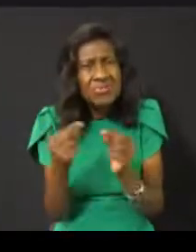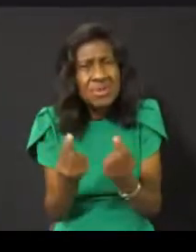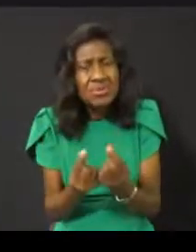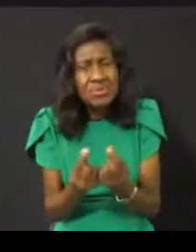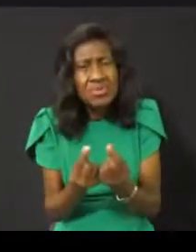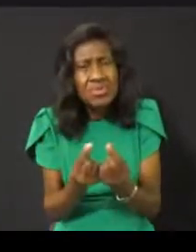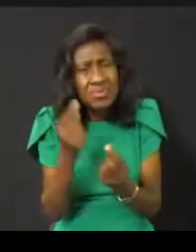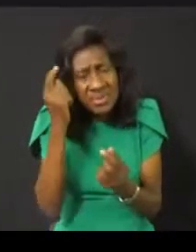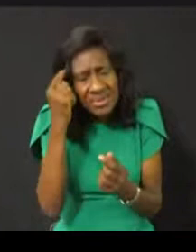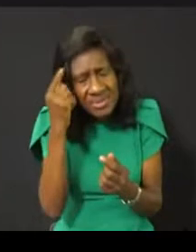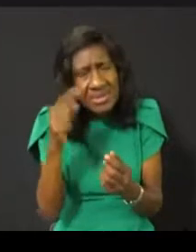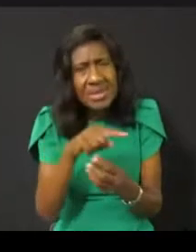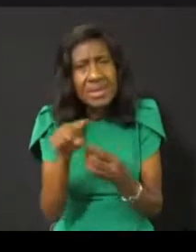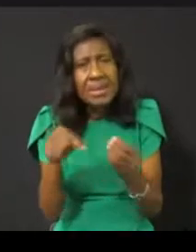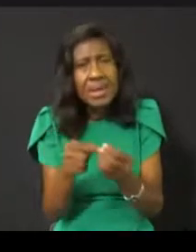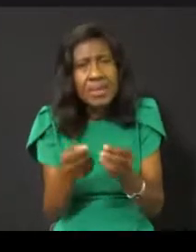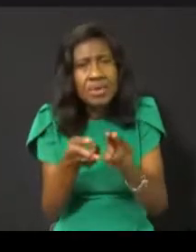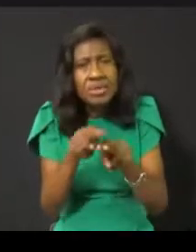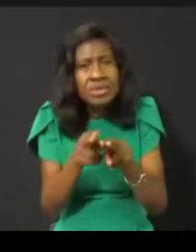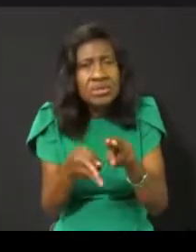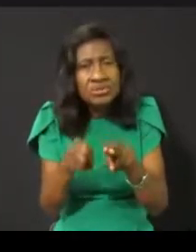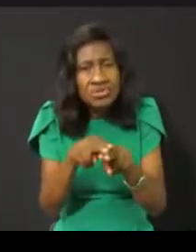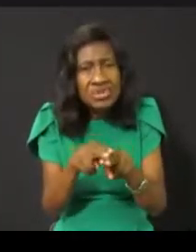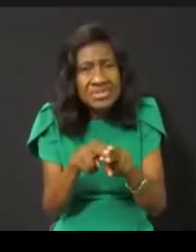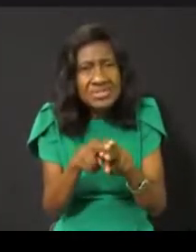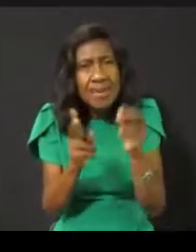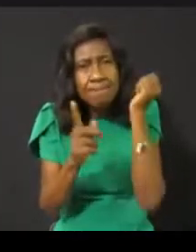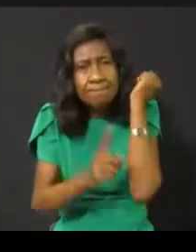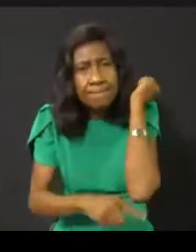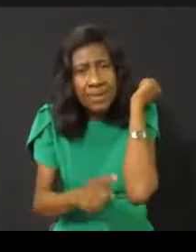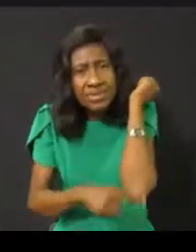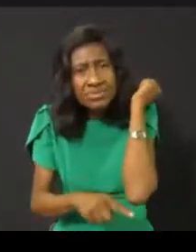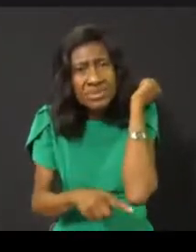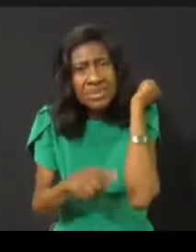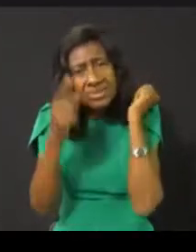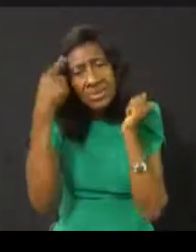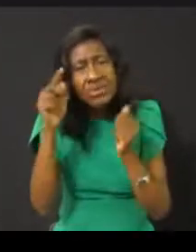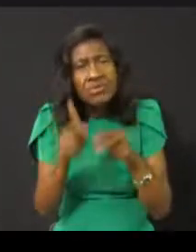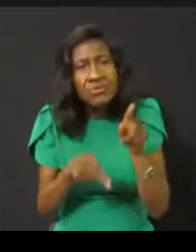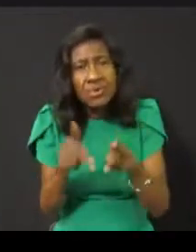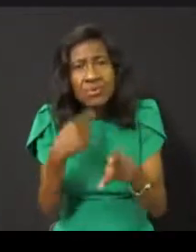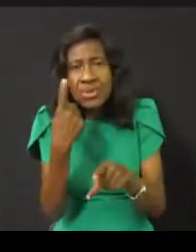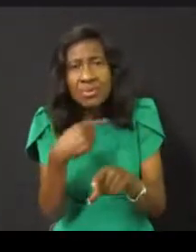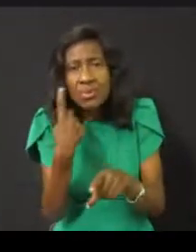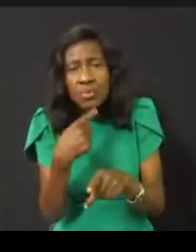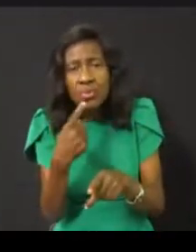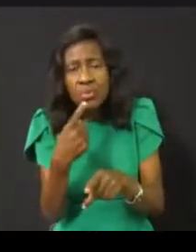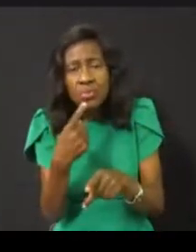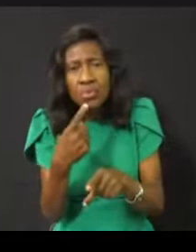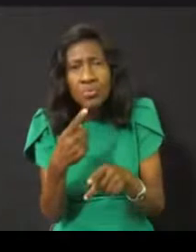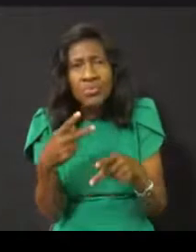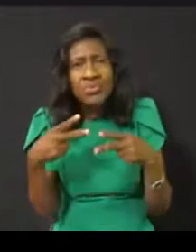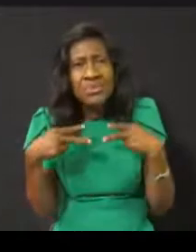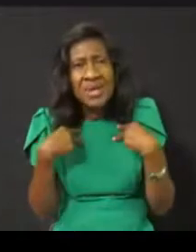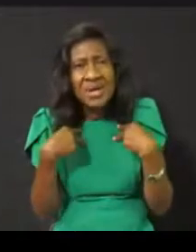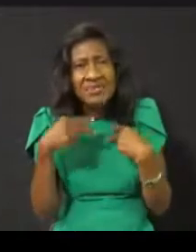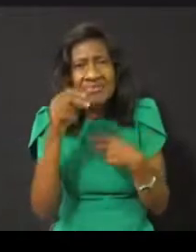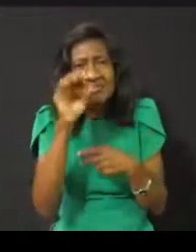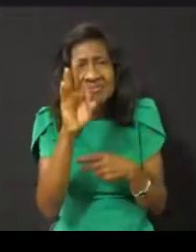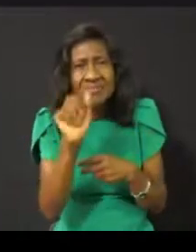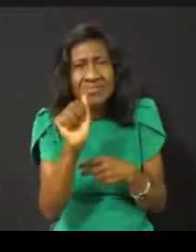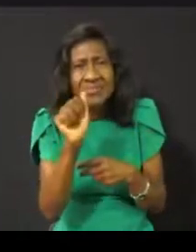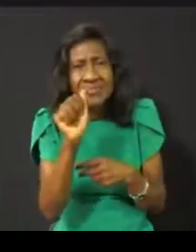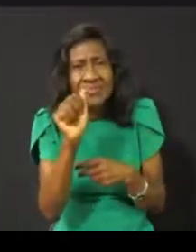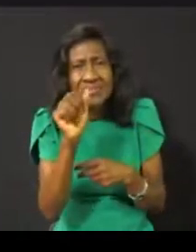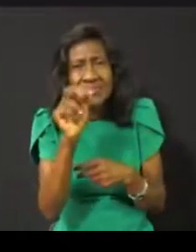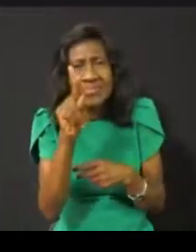way the penalties for someone who produces any sort of a fake vaccination record.